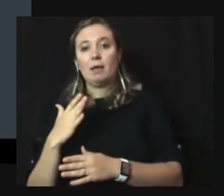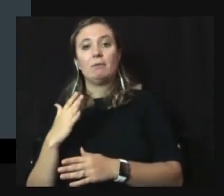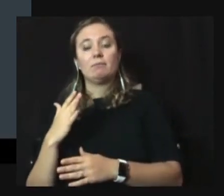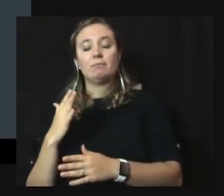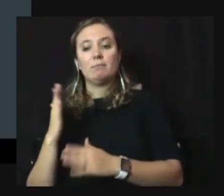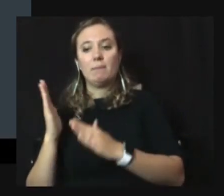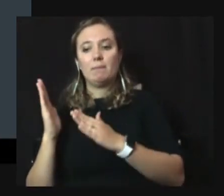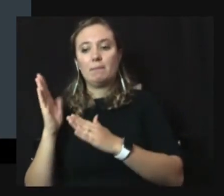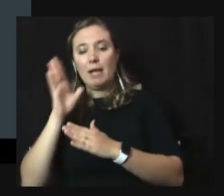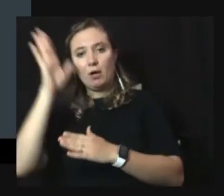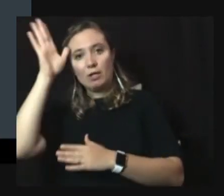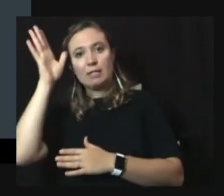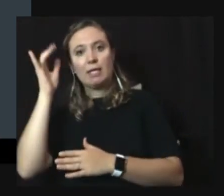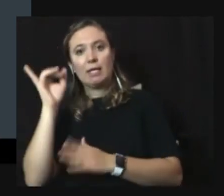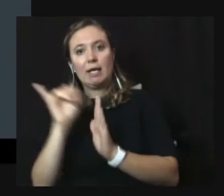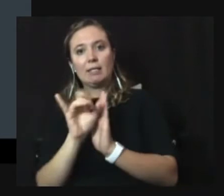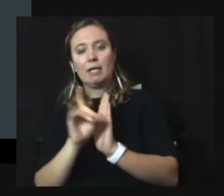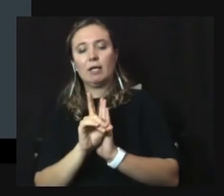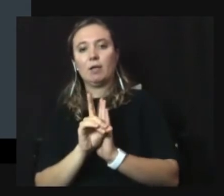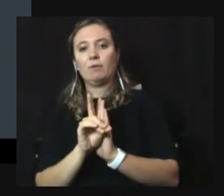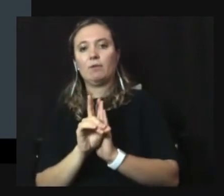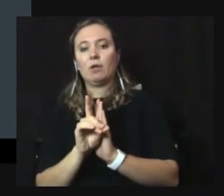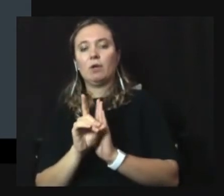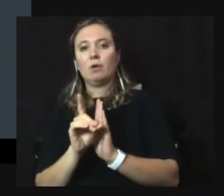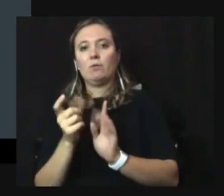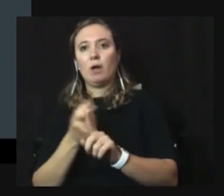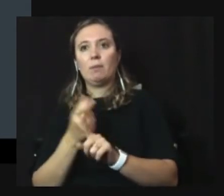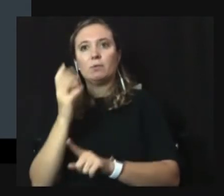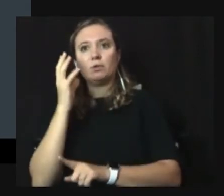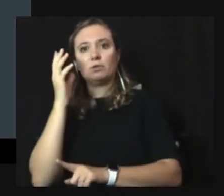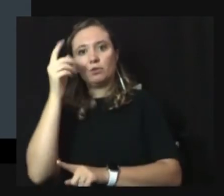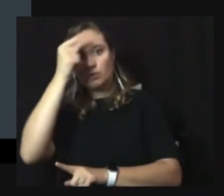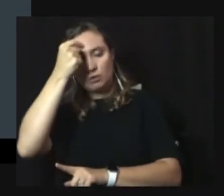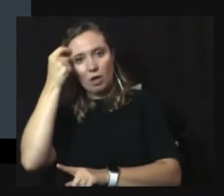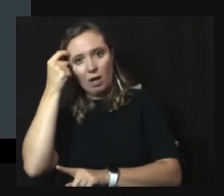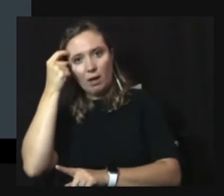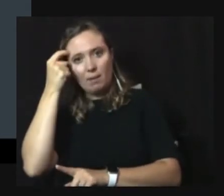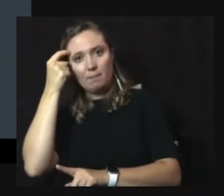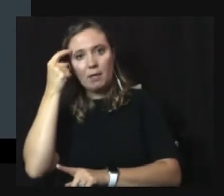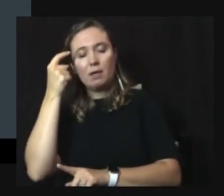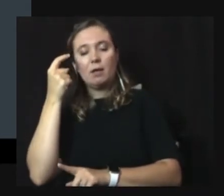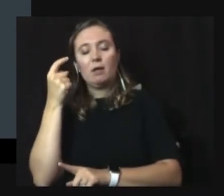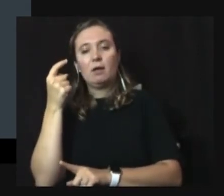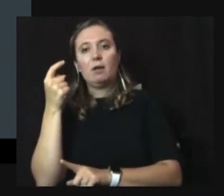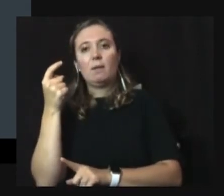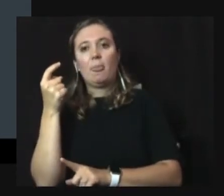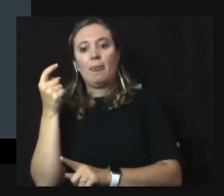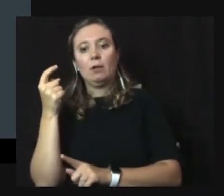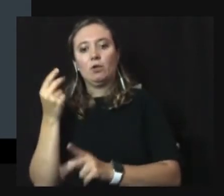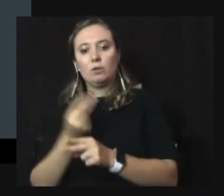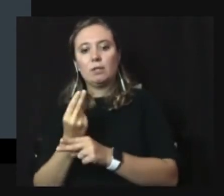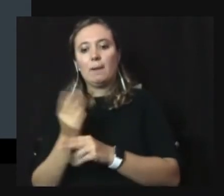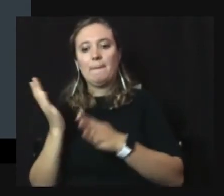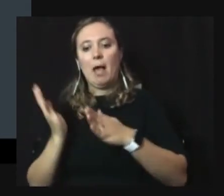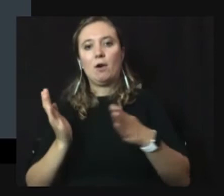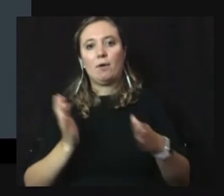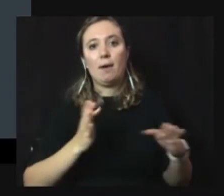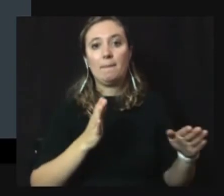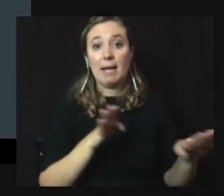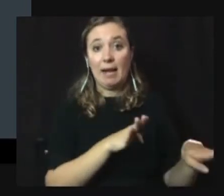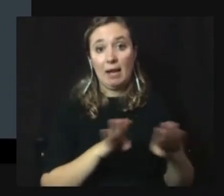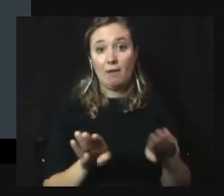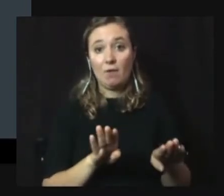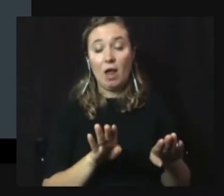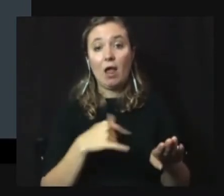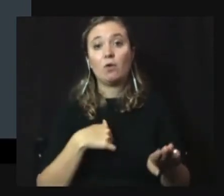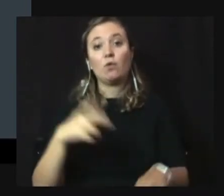identity off of the trauma that was my childhood, which is a valid thing that I acknowledge, I